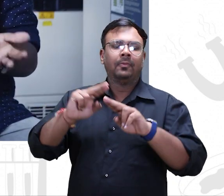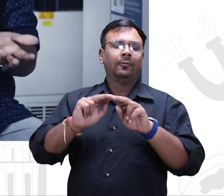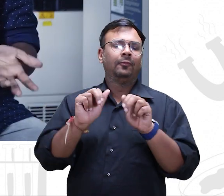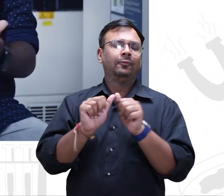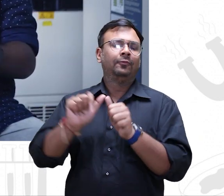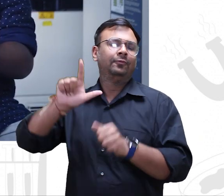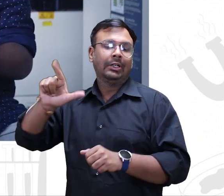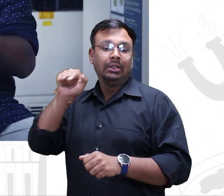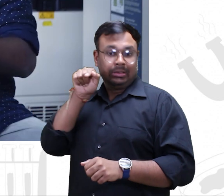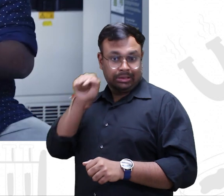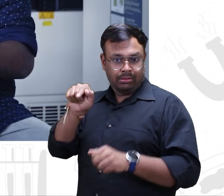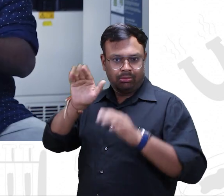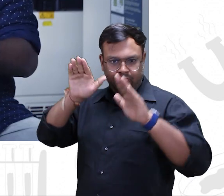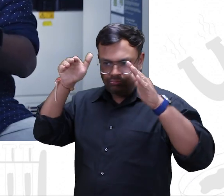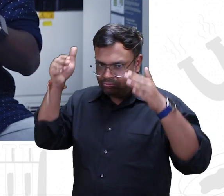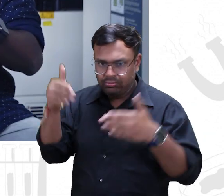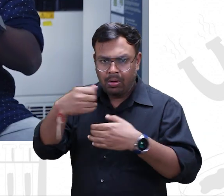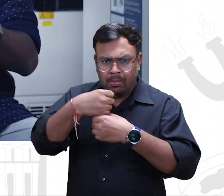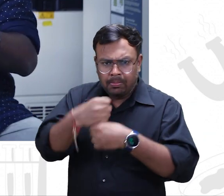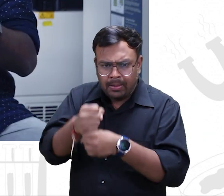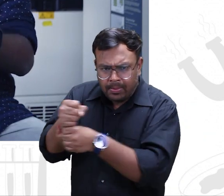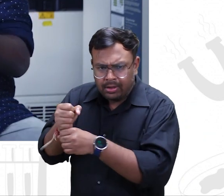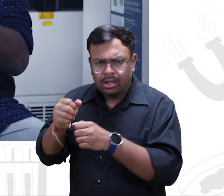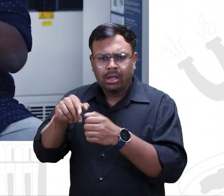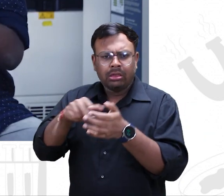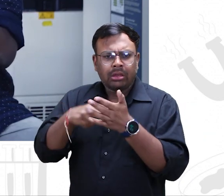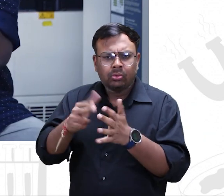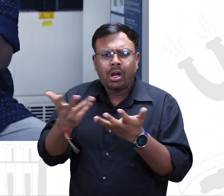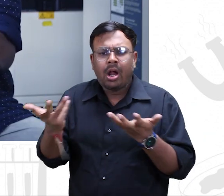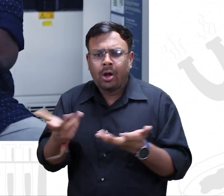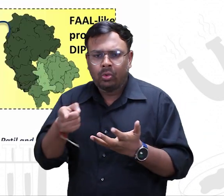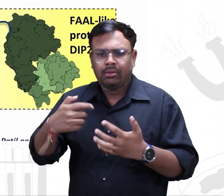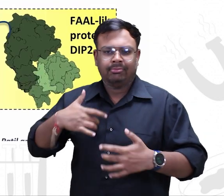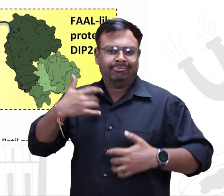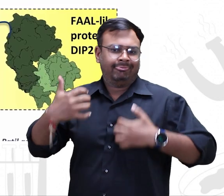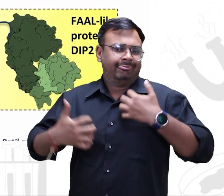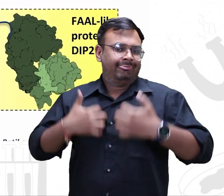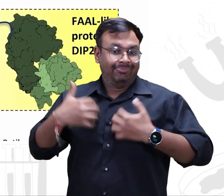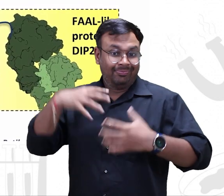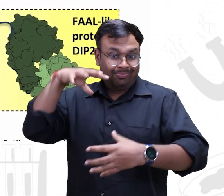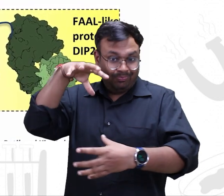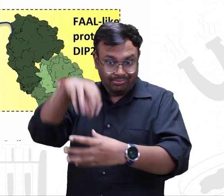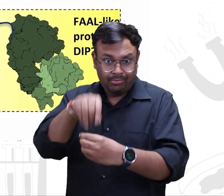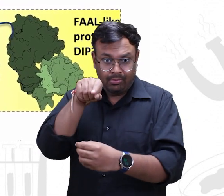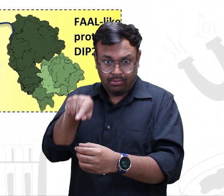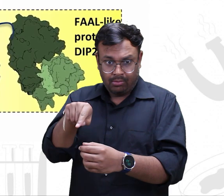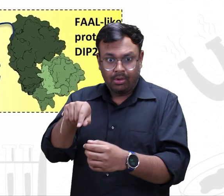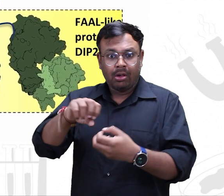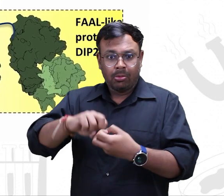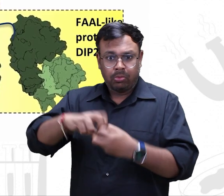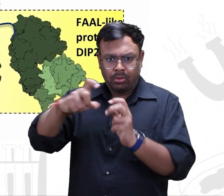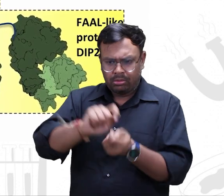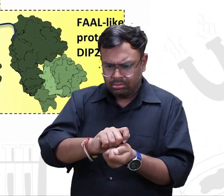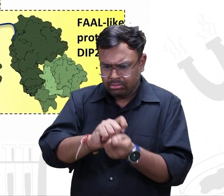helps FAL achieve its remarkable specificity and able to produce specific natural products. And we are also interested in understanding the evolution